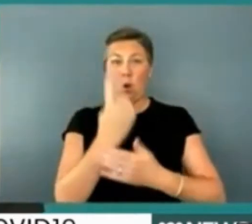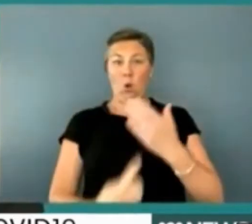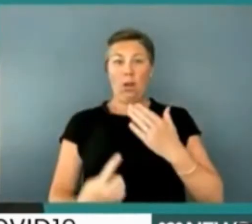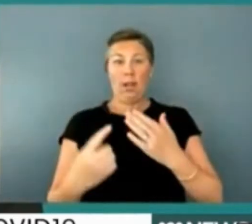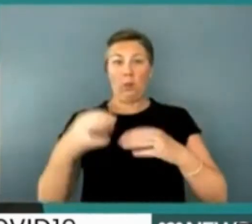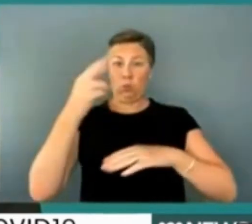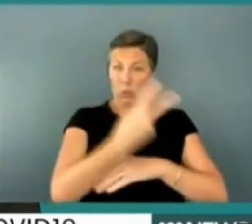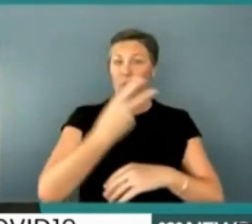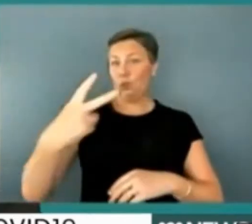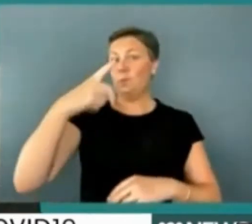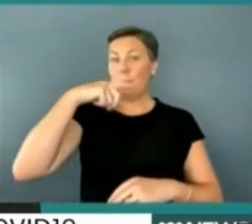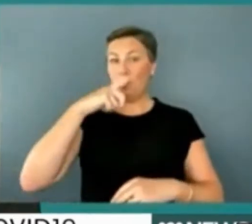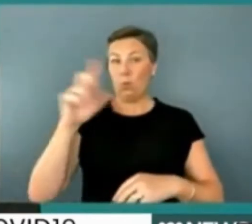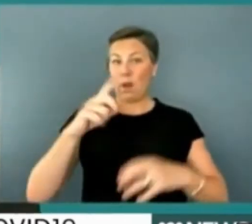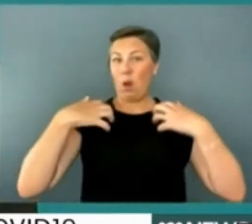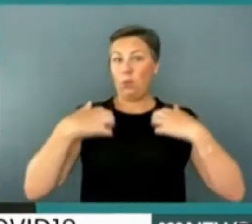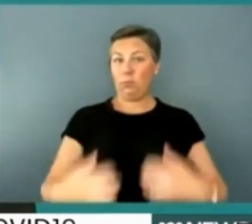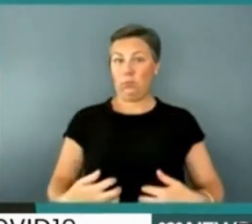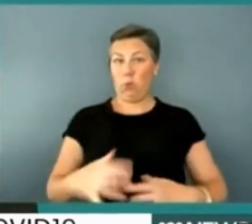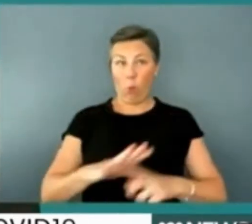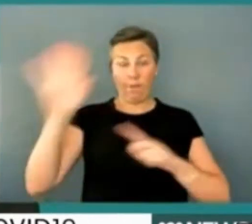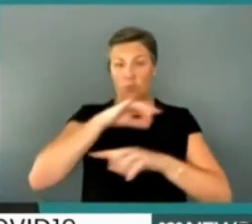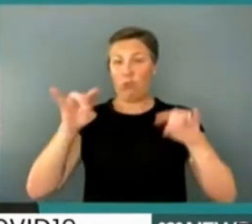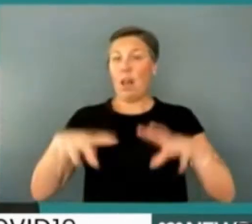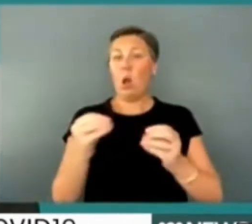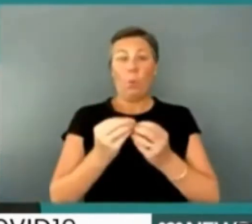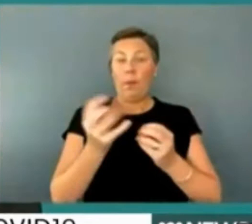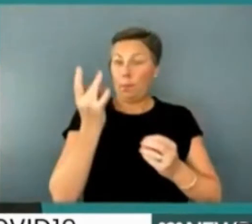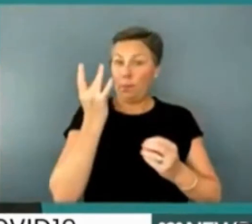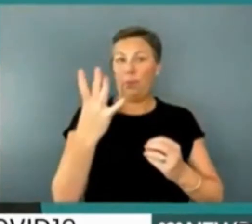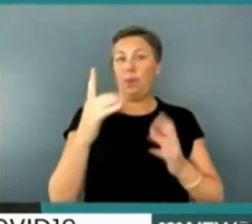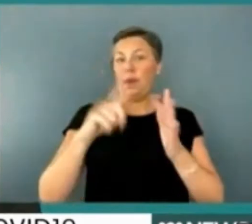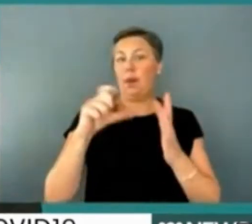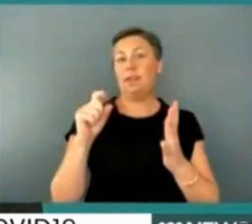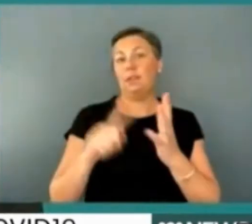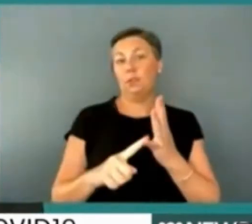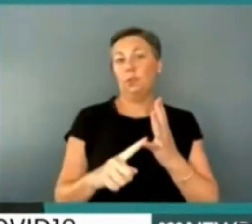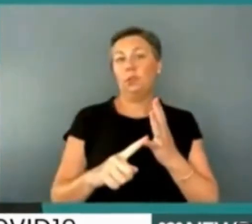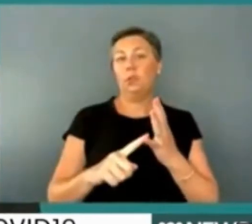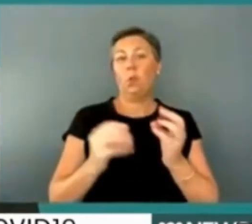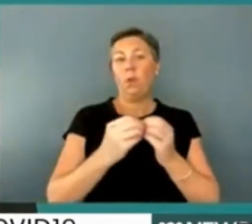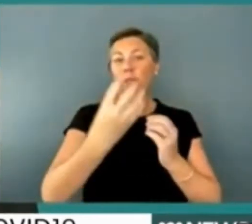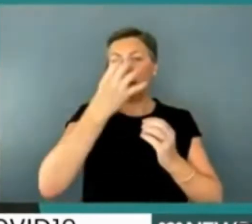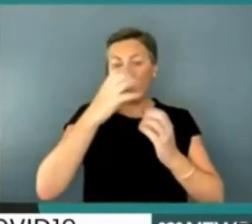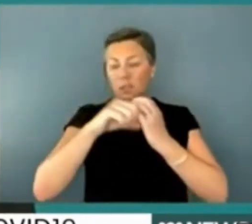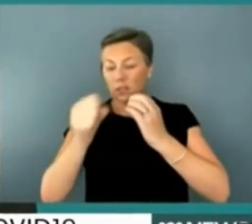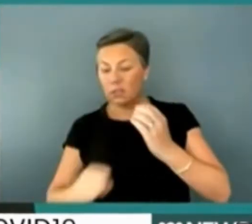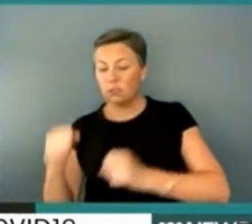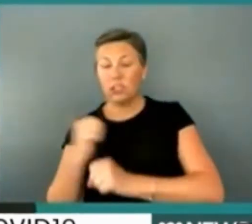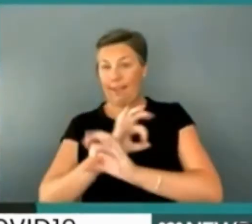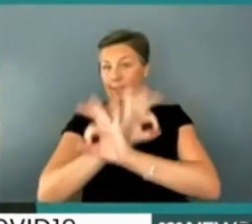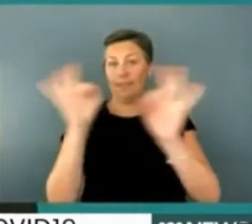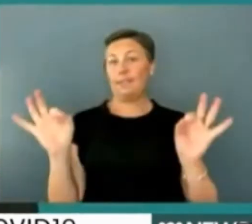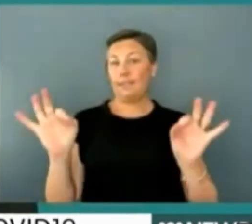hospital. No person in intensive care, and therefore, of course, no one on ventilation. So there's been no changes in that,